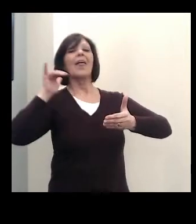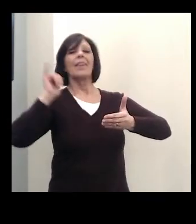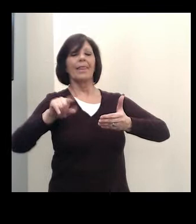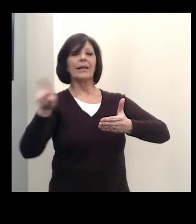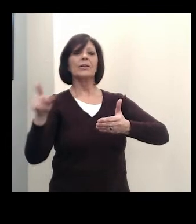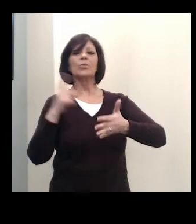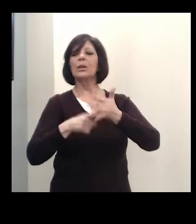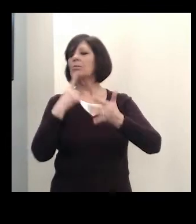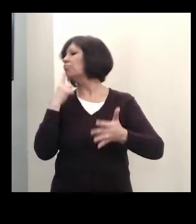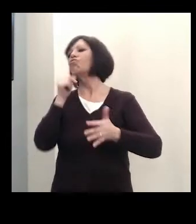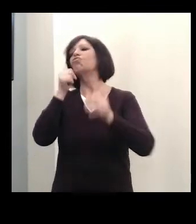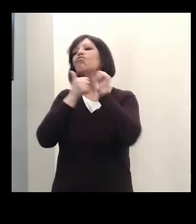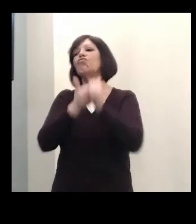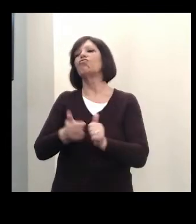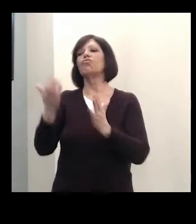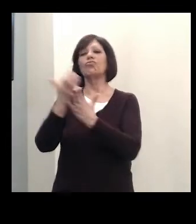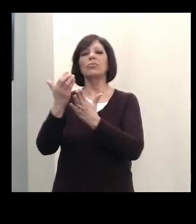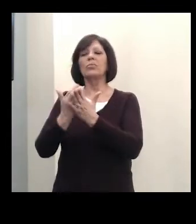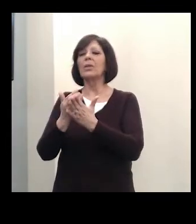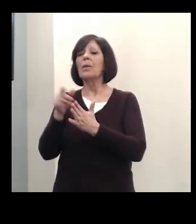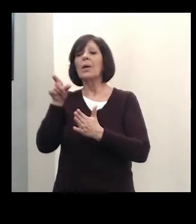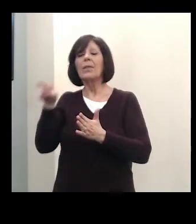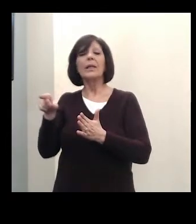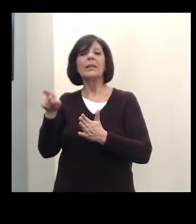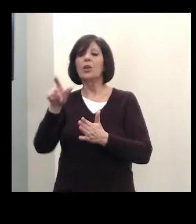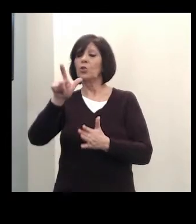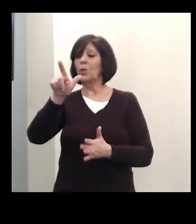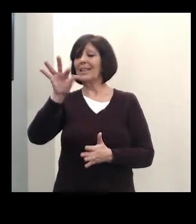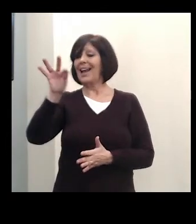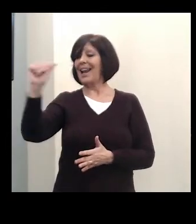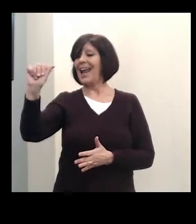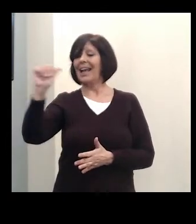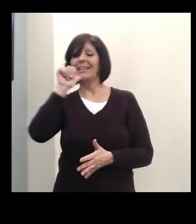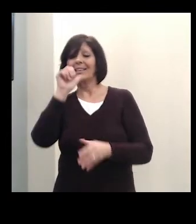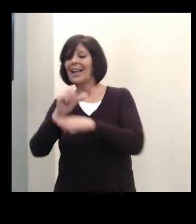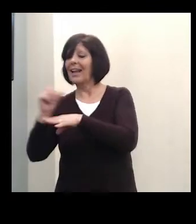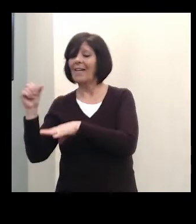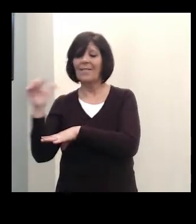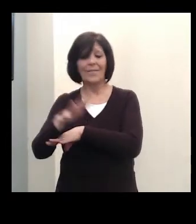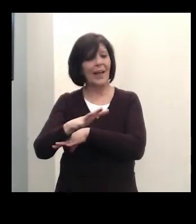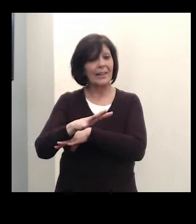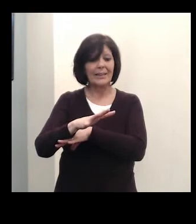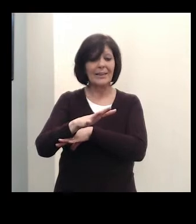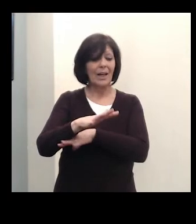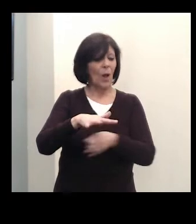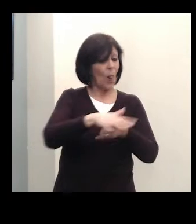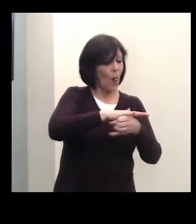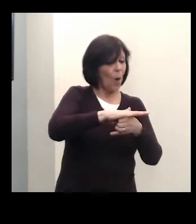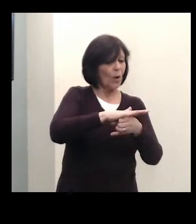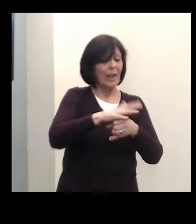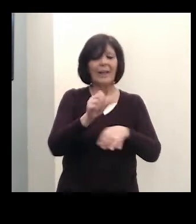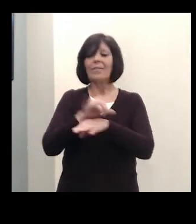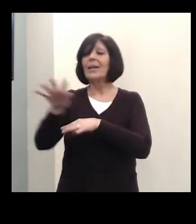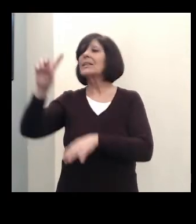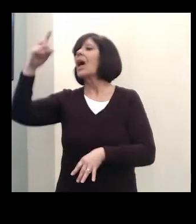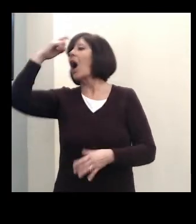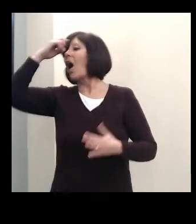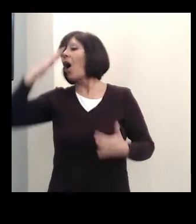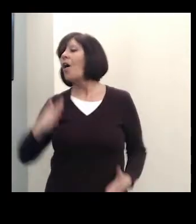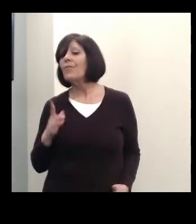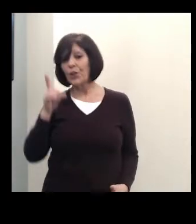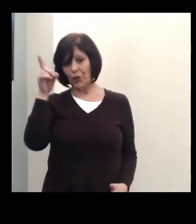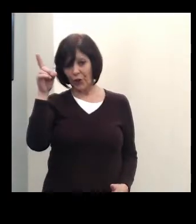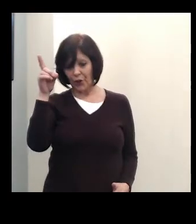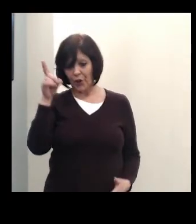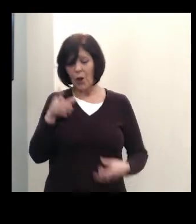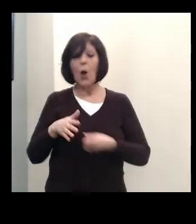does not affect local governments. It affects the governor's ability to issue an order. Local government's ability to